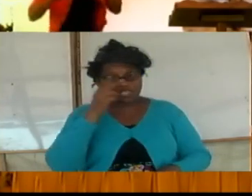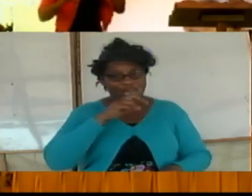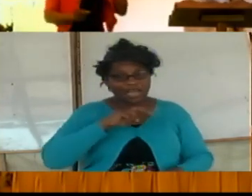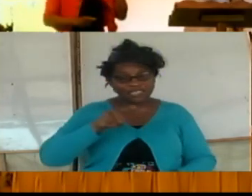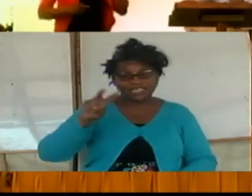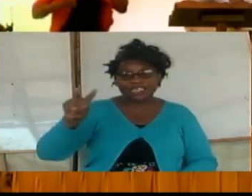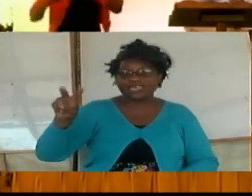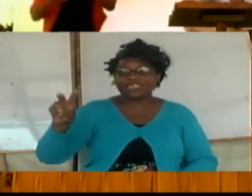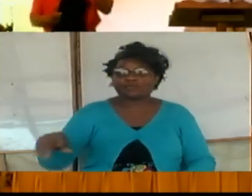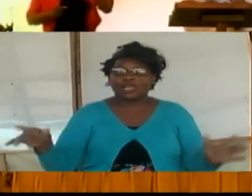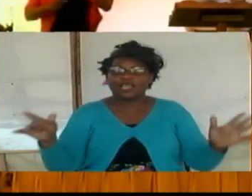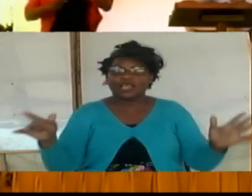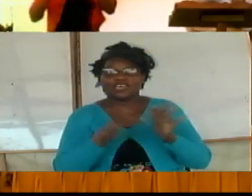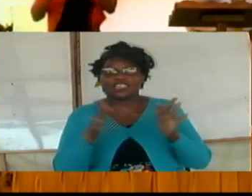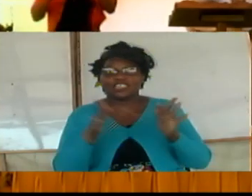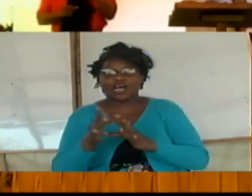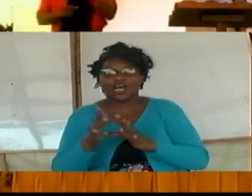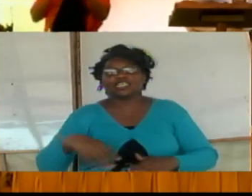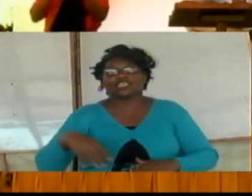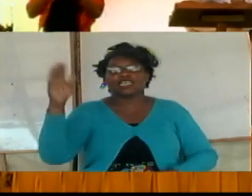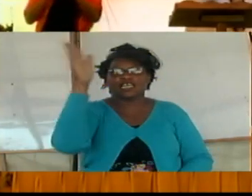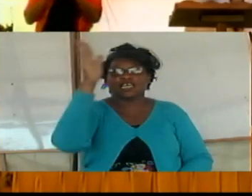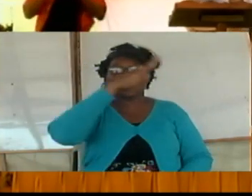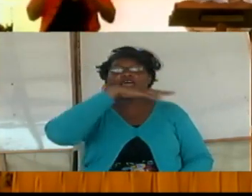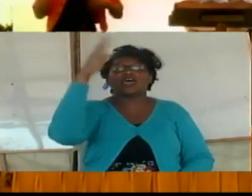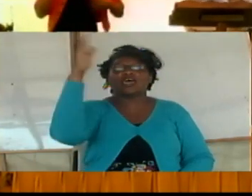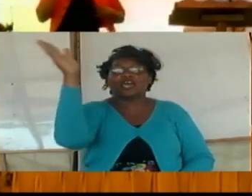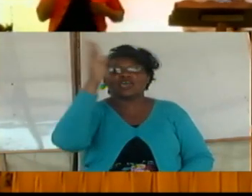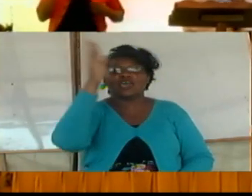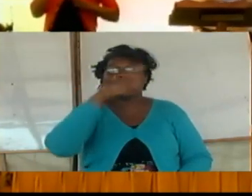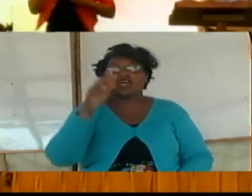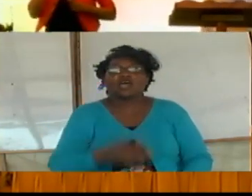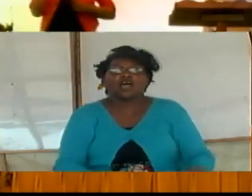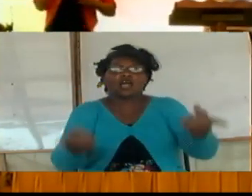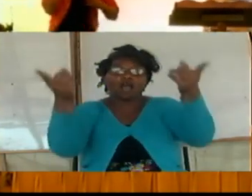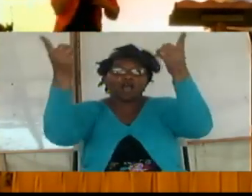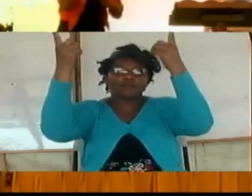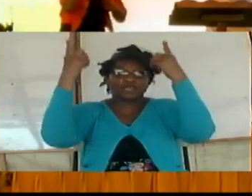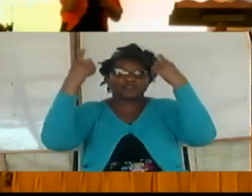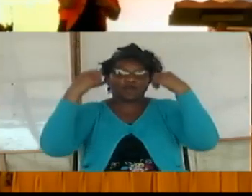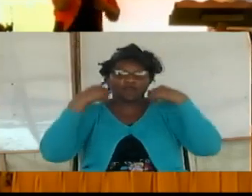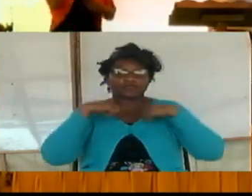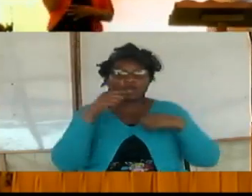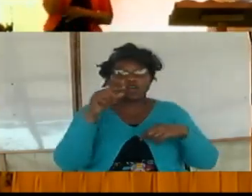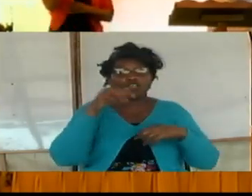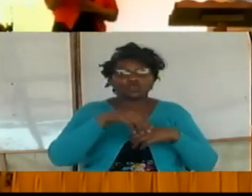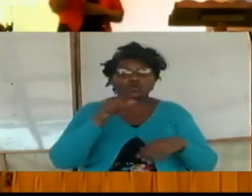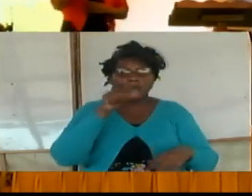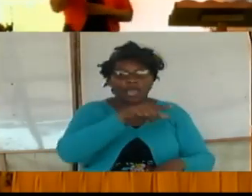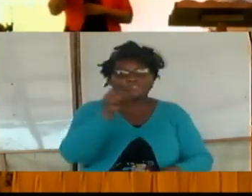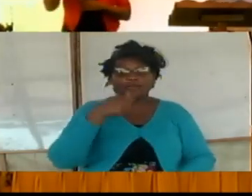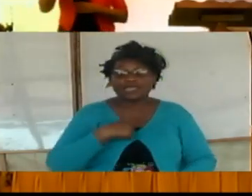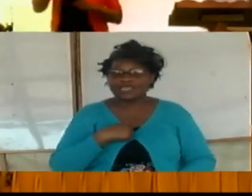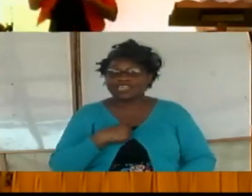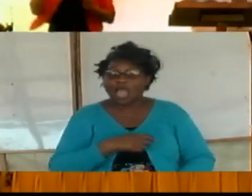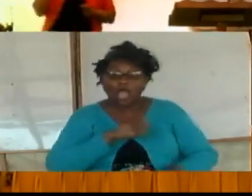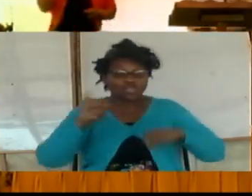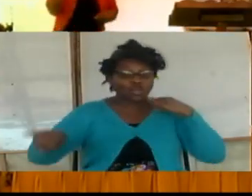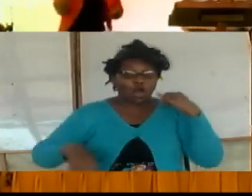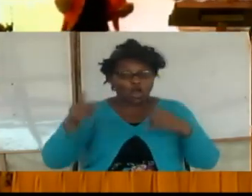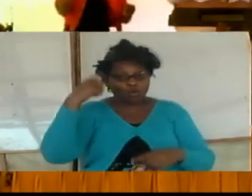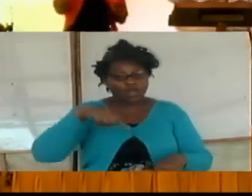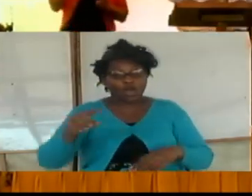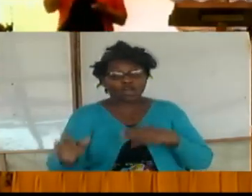we shall see Jesus in the air. Oh, coming down for you and me. Oh,